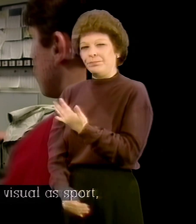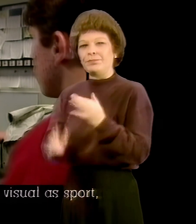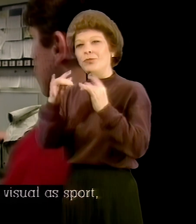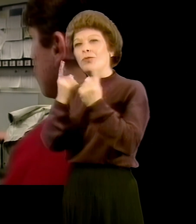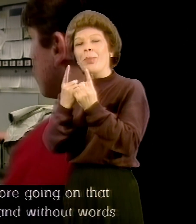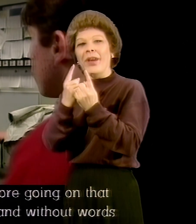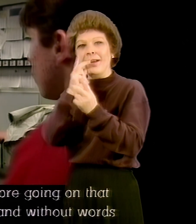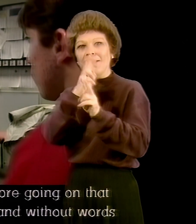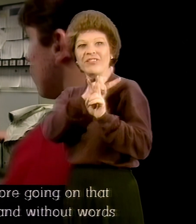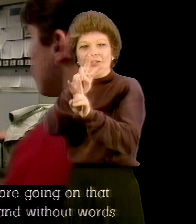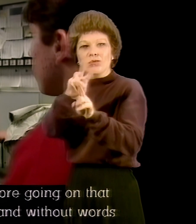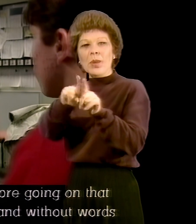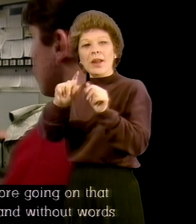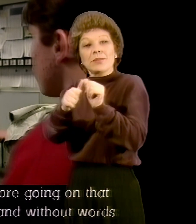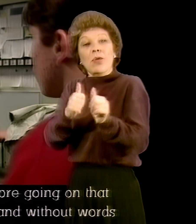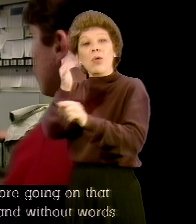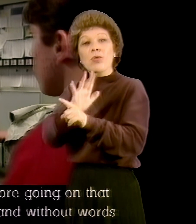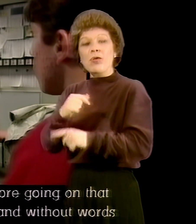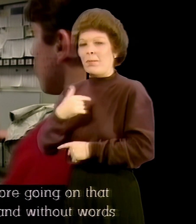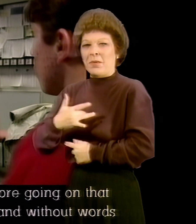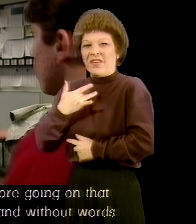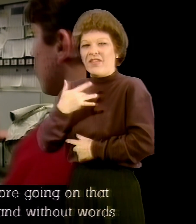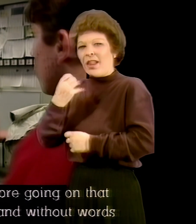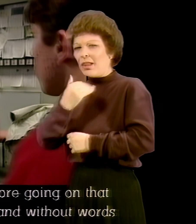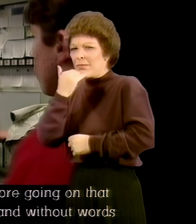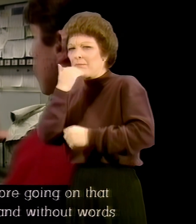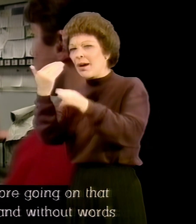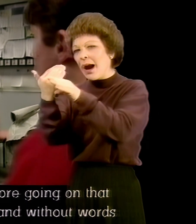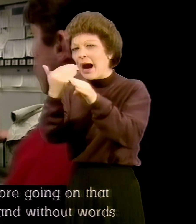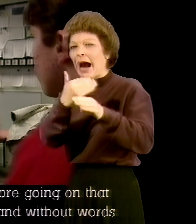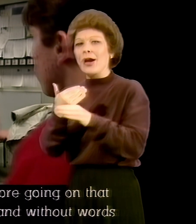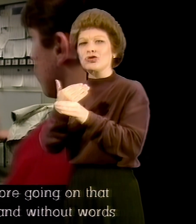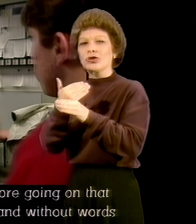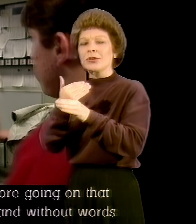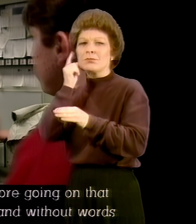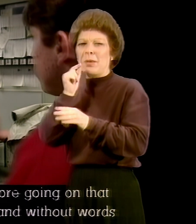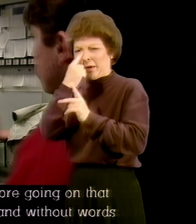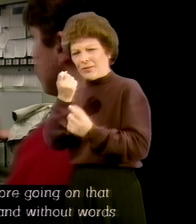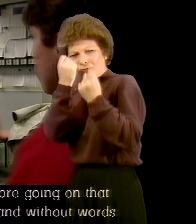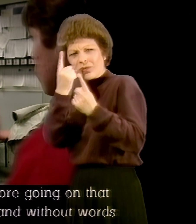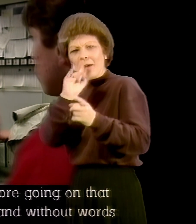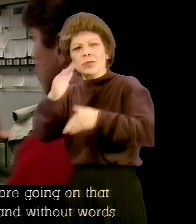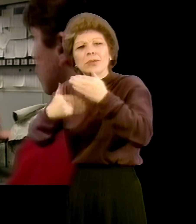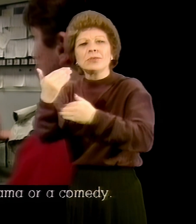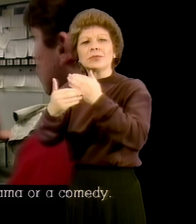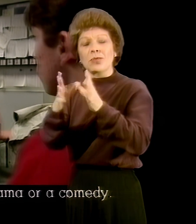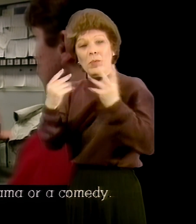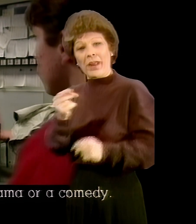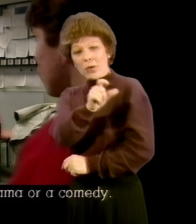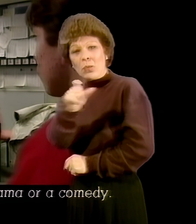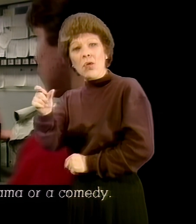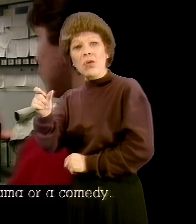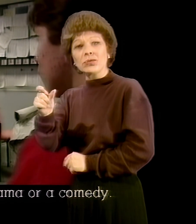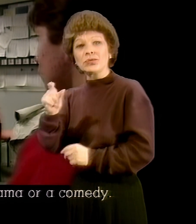we think, well, there's more going on that people can understand without the words in sport